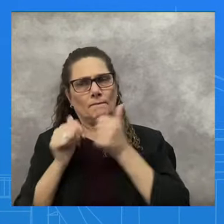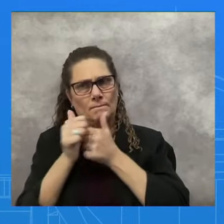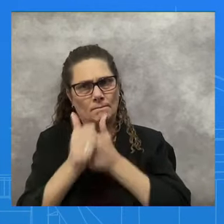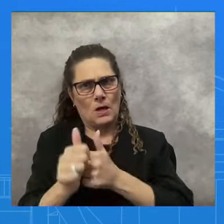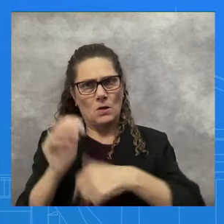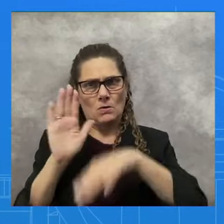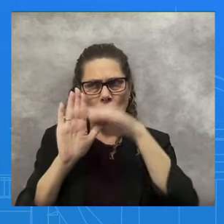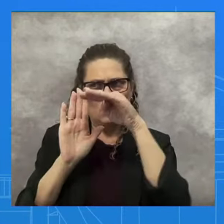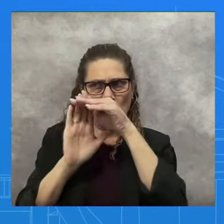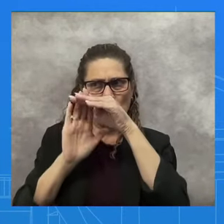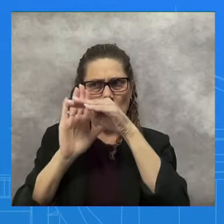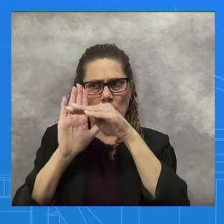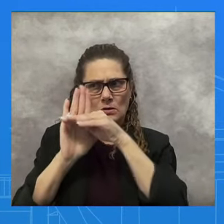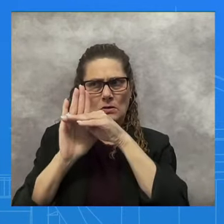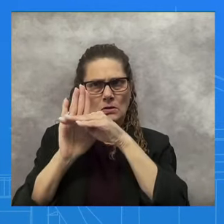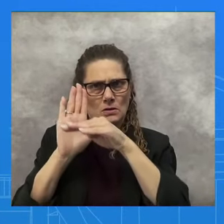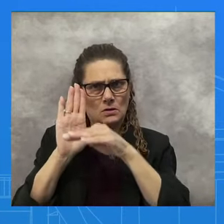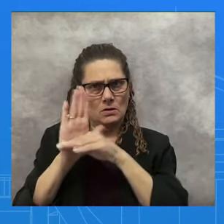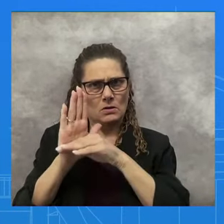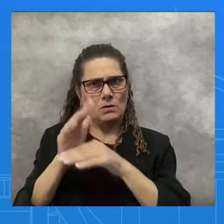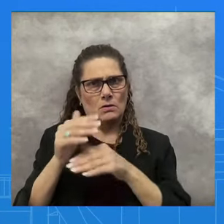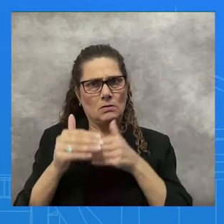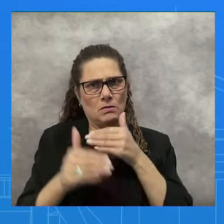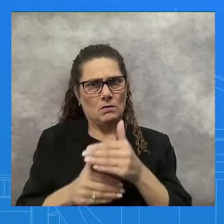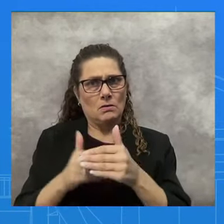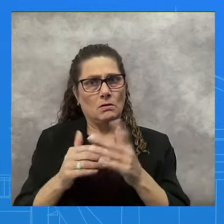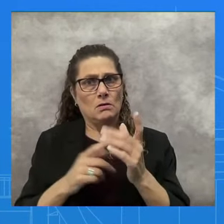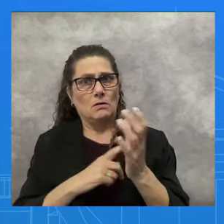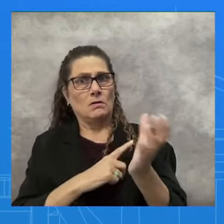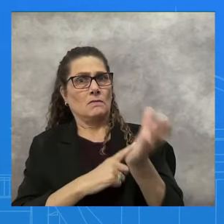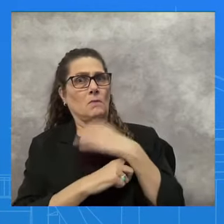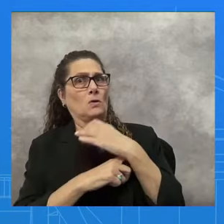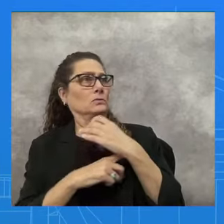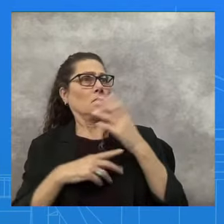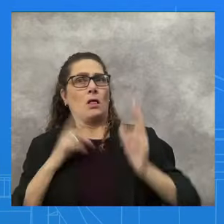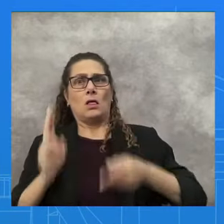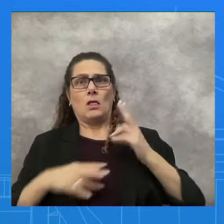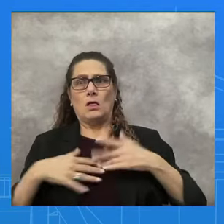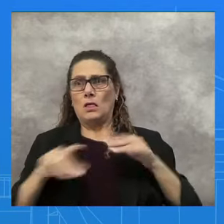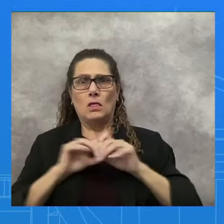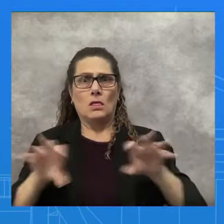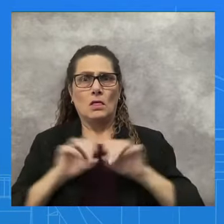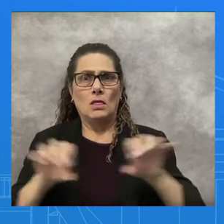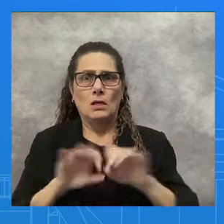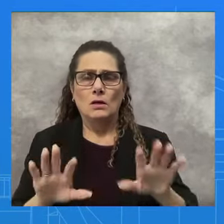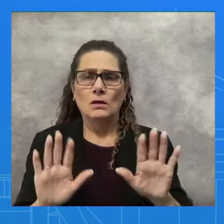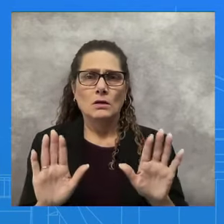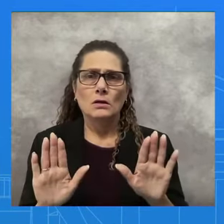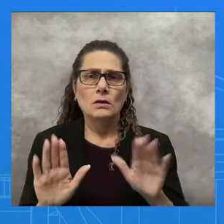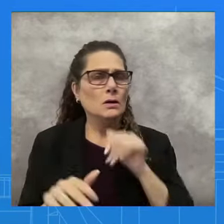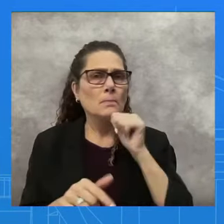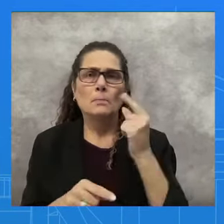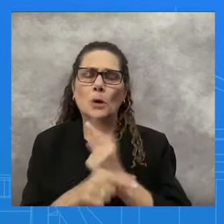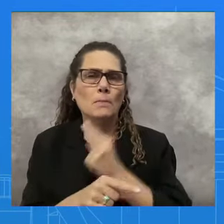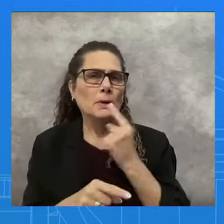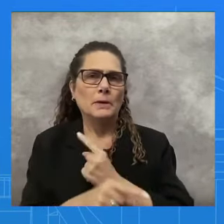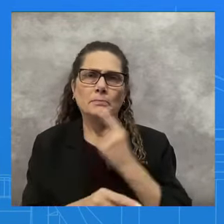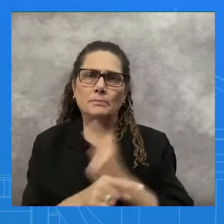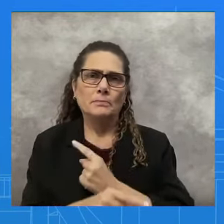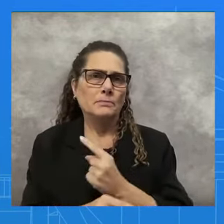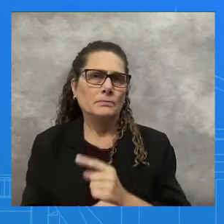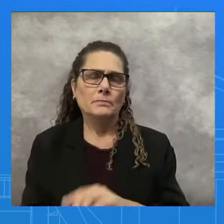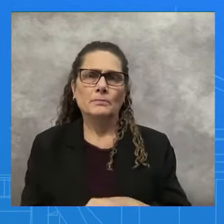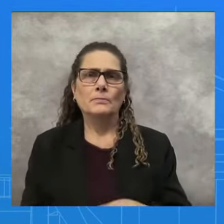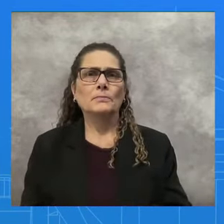We're not going to have our hand forced to get out there faster and further than we think is appropriate. Are you concerned that all members of Congress